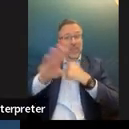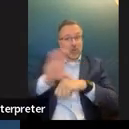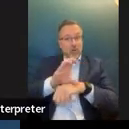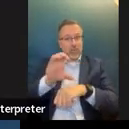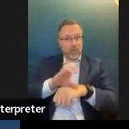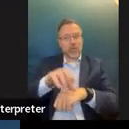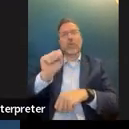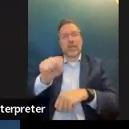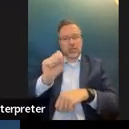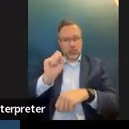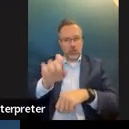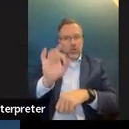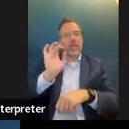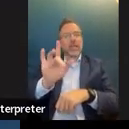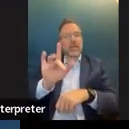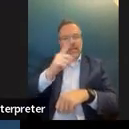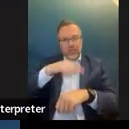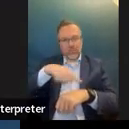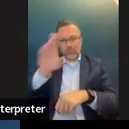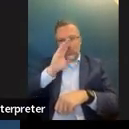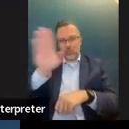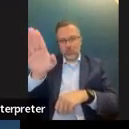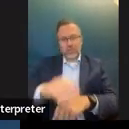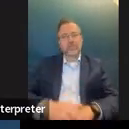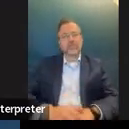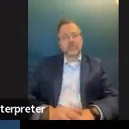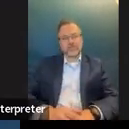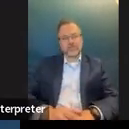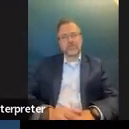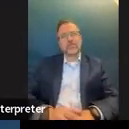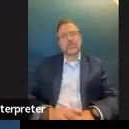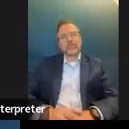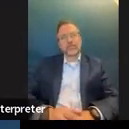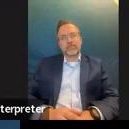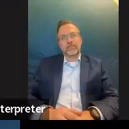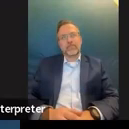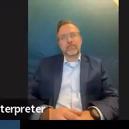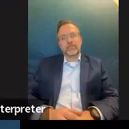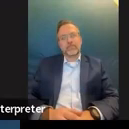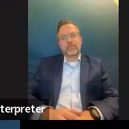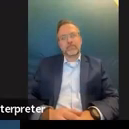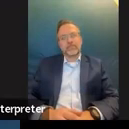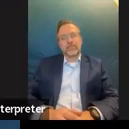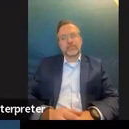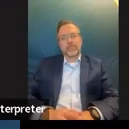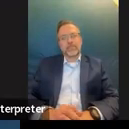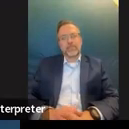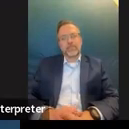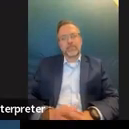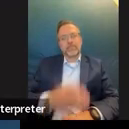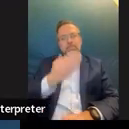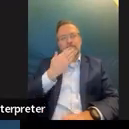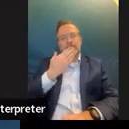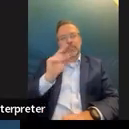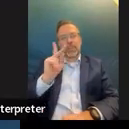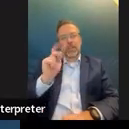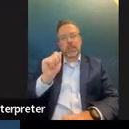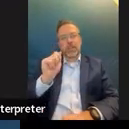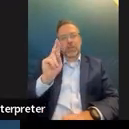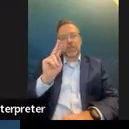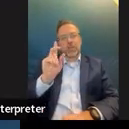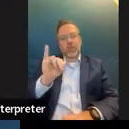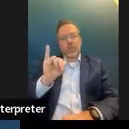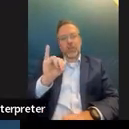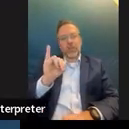take you. You can click on those, take you where they go. Thank you, Carly. Yeah, you're